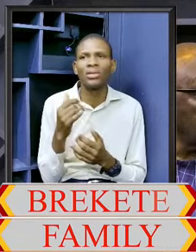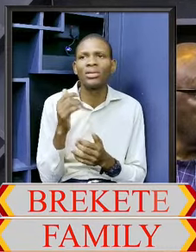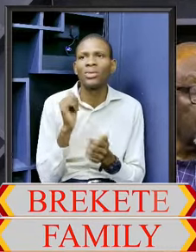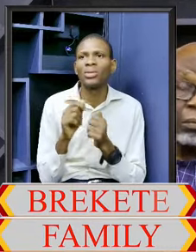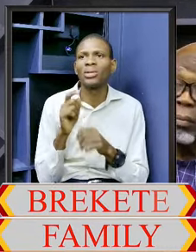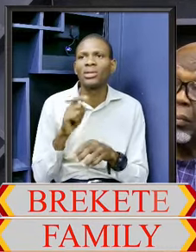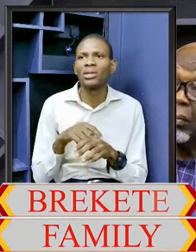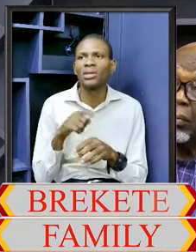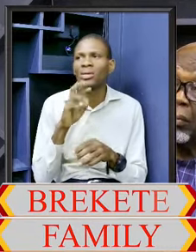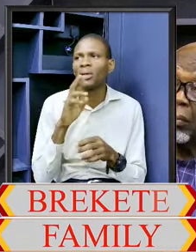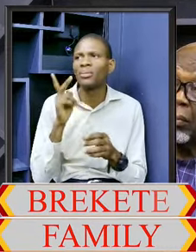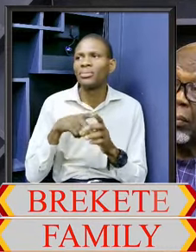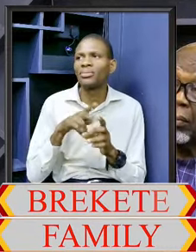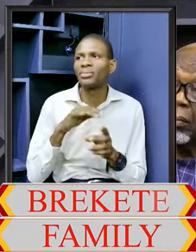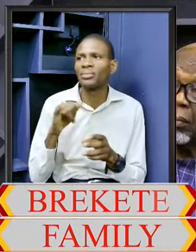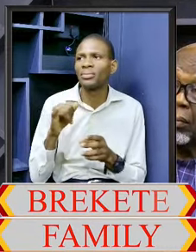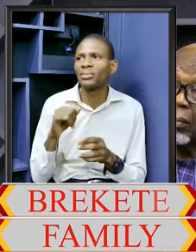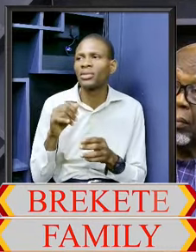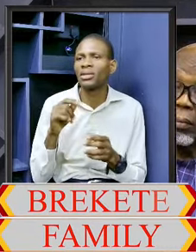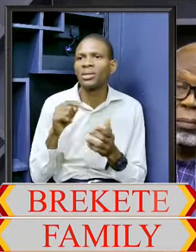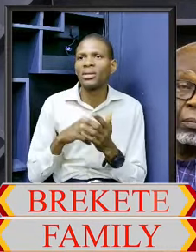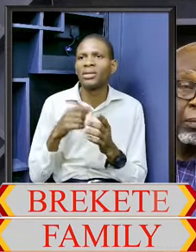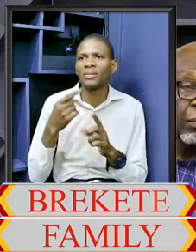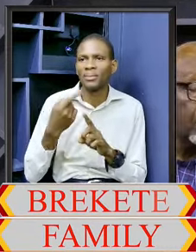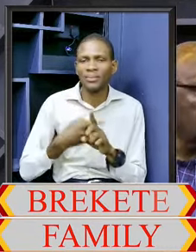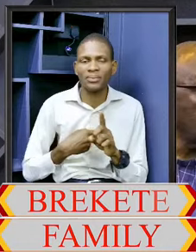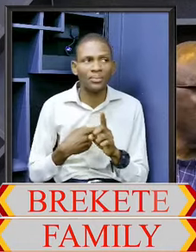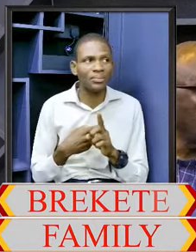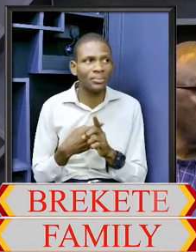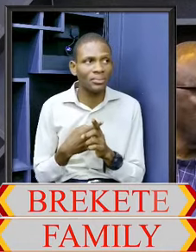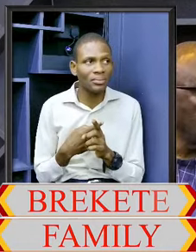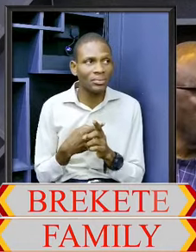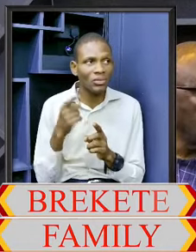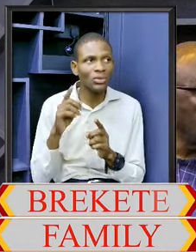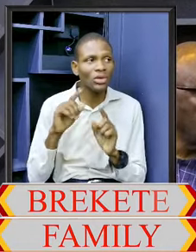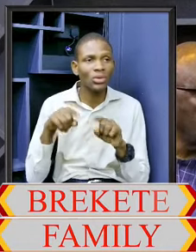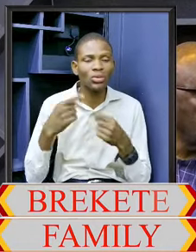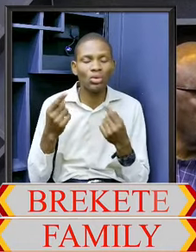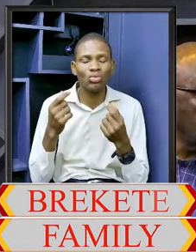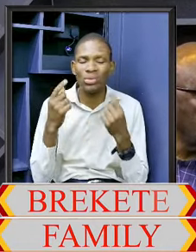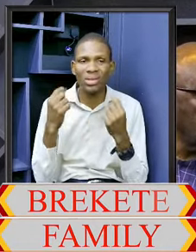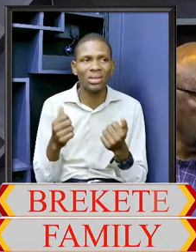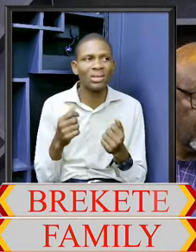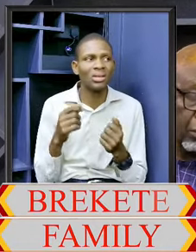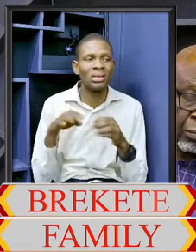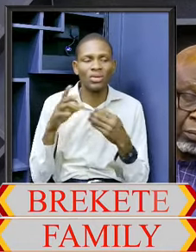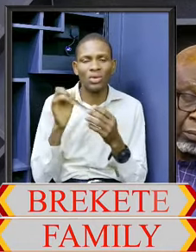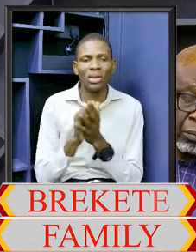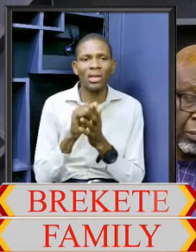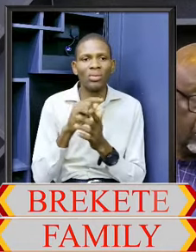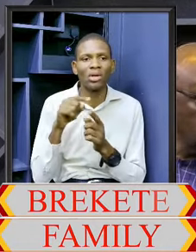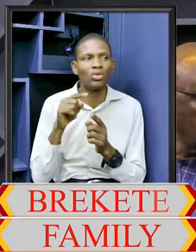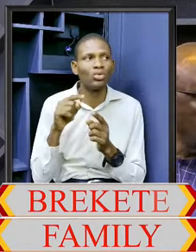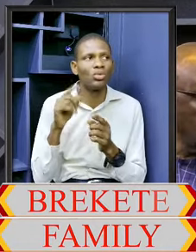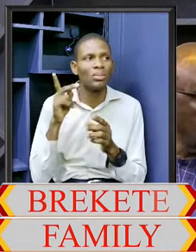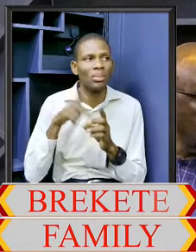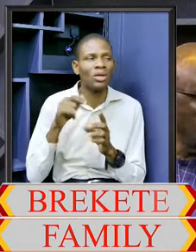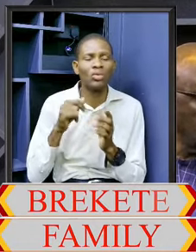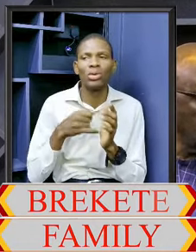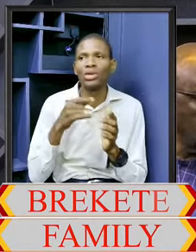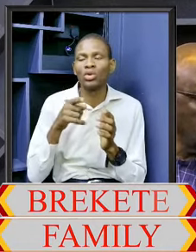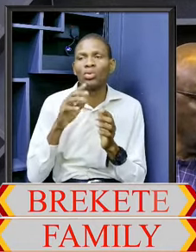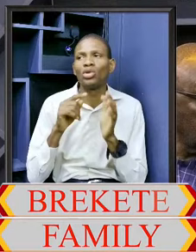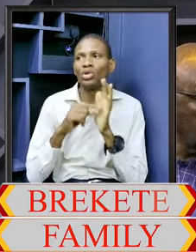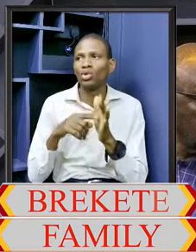Which time on are they plant them? At this moment. Now. Okay. You go quickly. Give you so that when you plant, you go first show